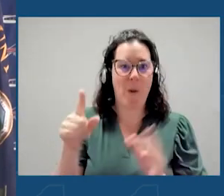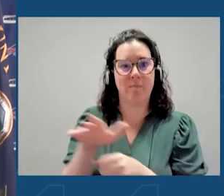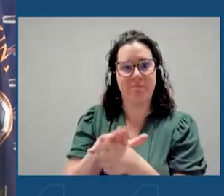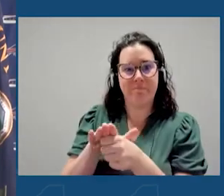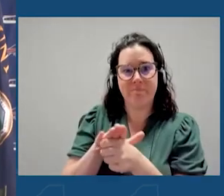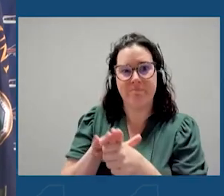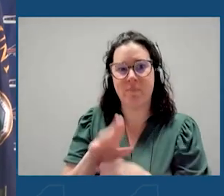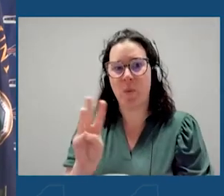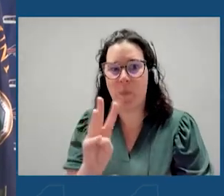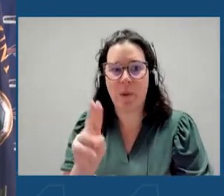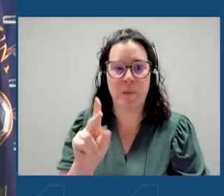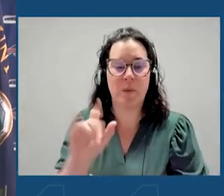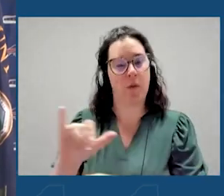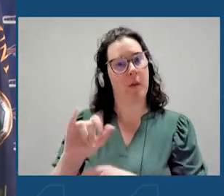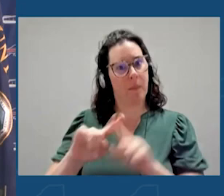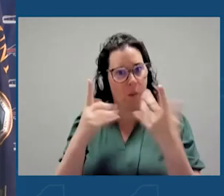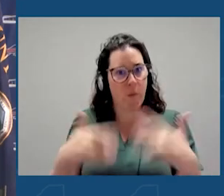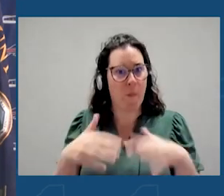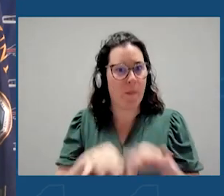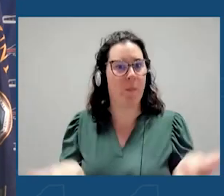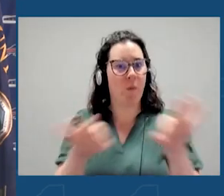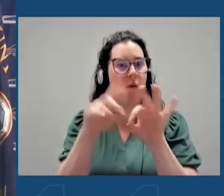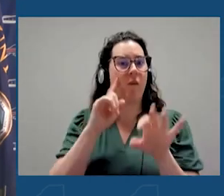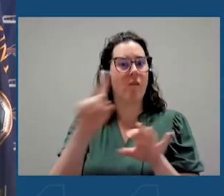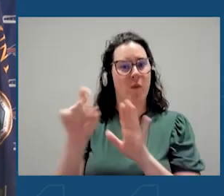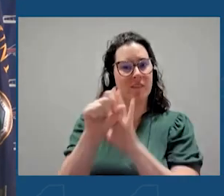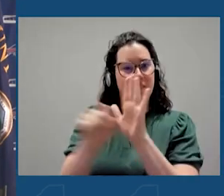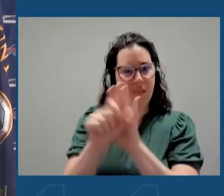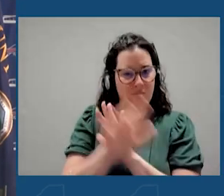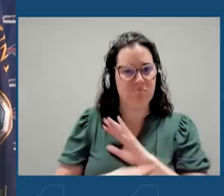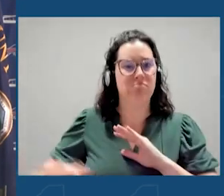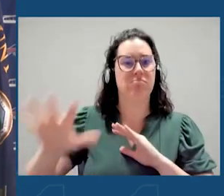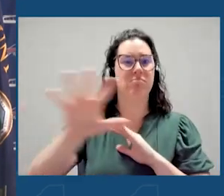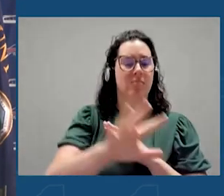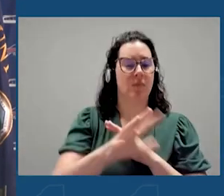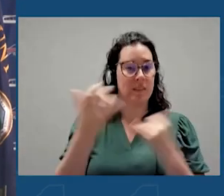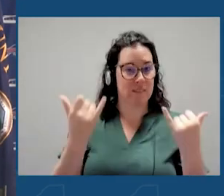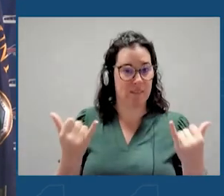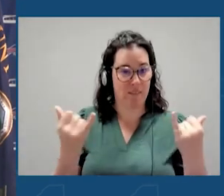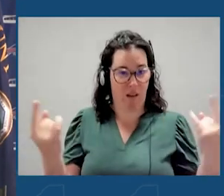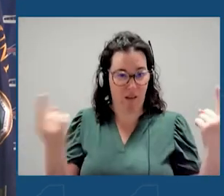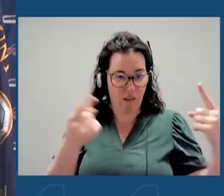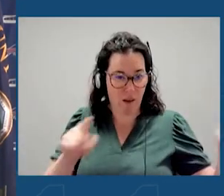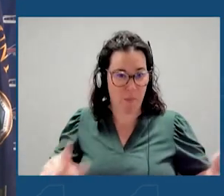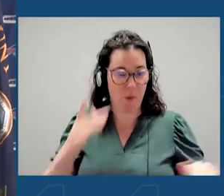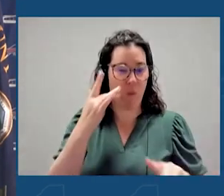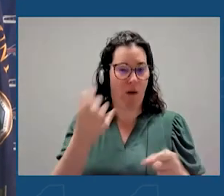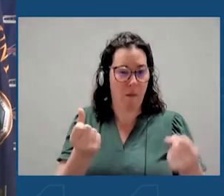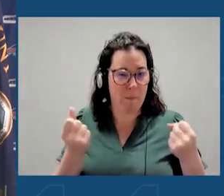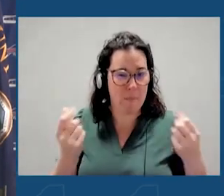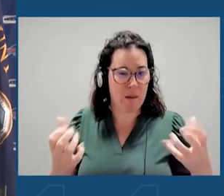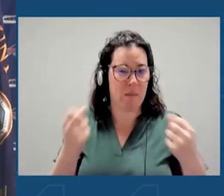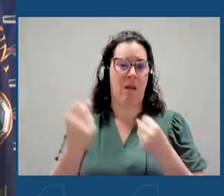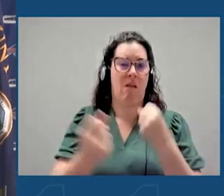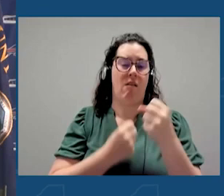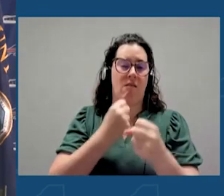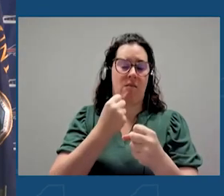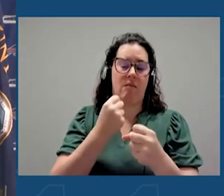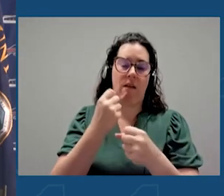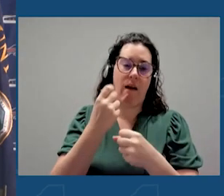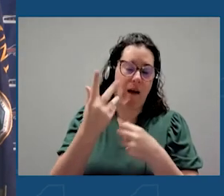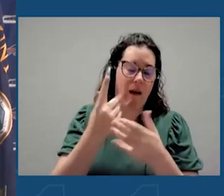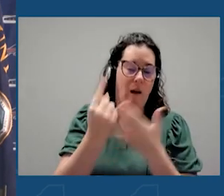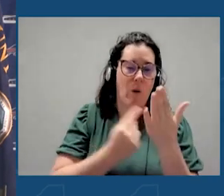State. We are here today because of the countless hours of hard work that so many of you put in for this stadium to become